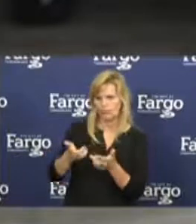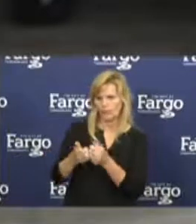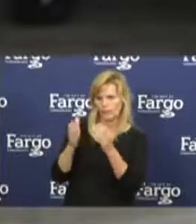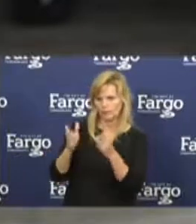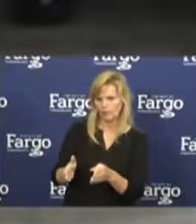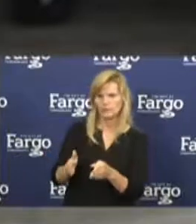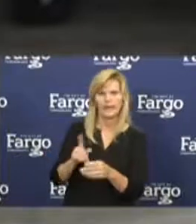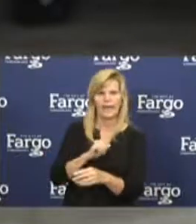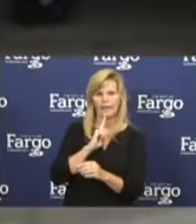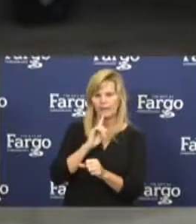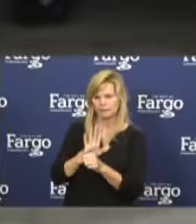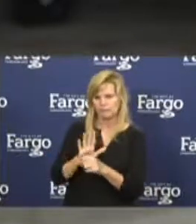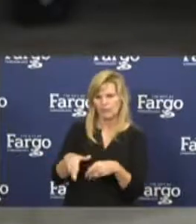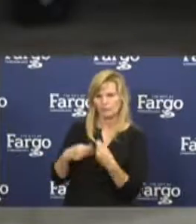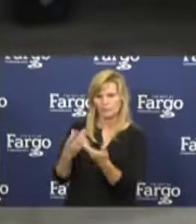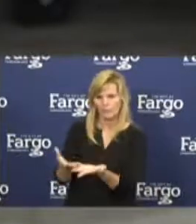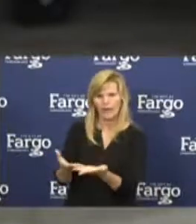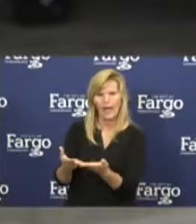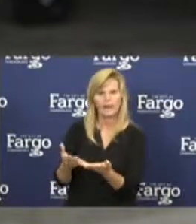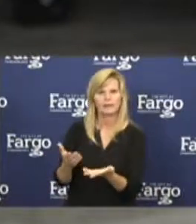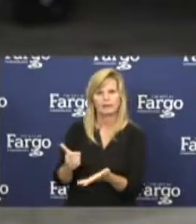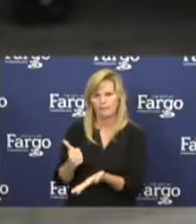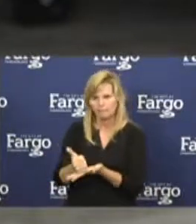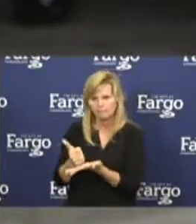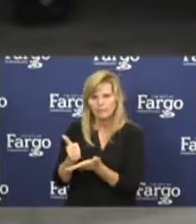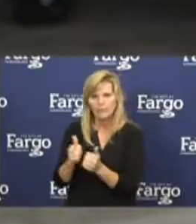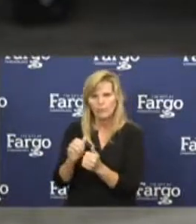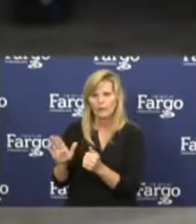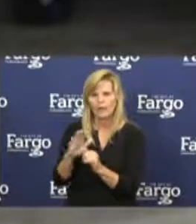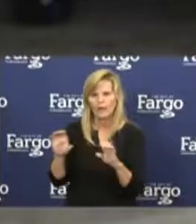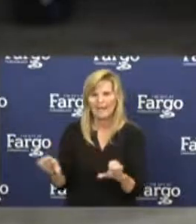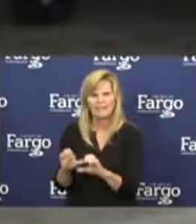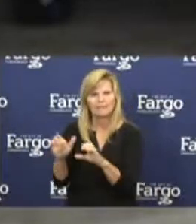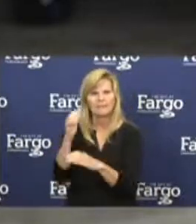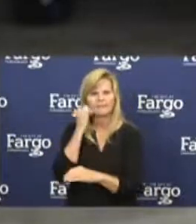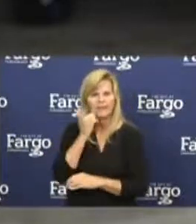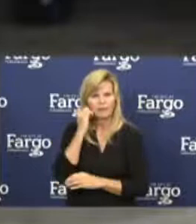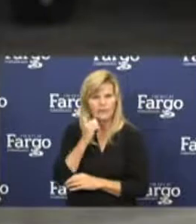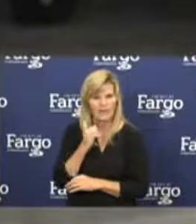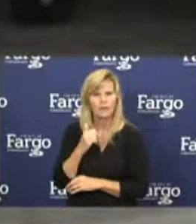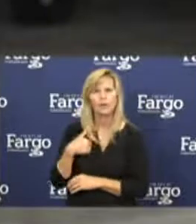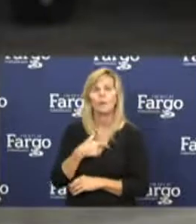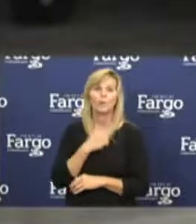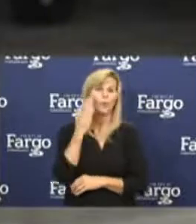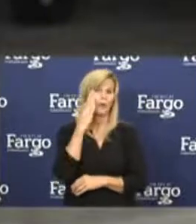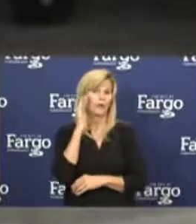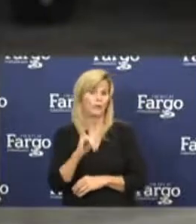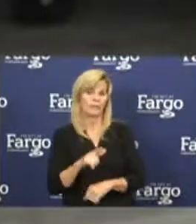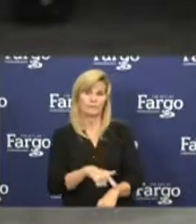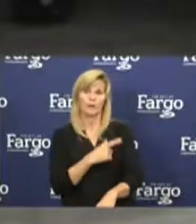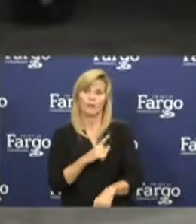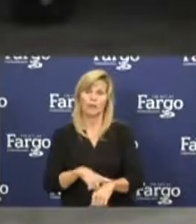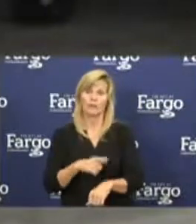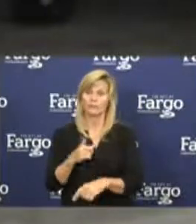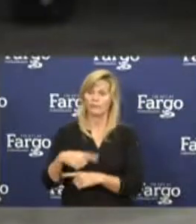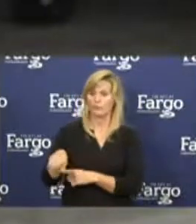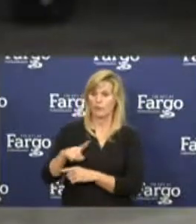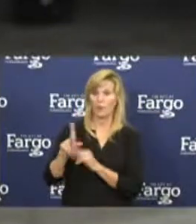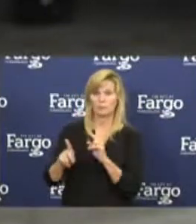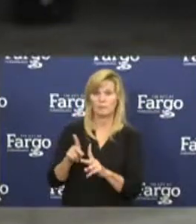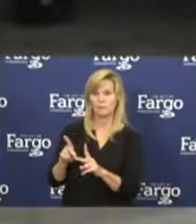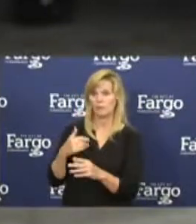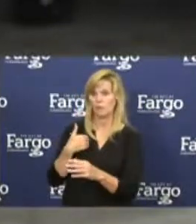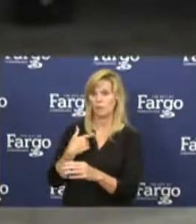to providing companionship or assisting with activities of daily living. And we all know it's been a long time for those residents to